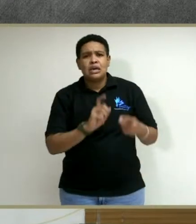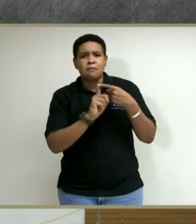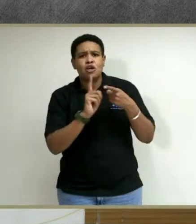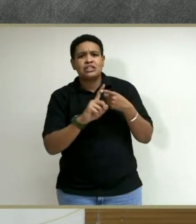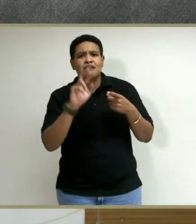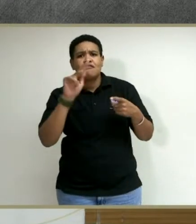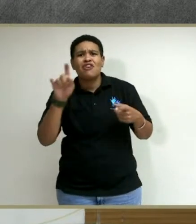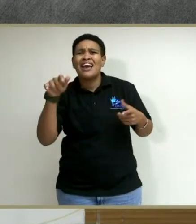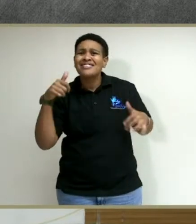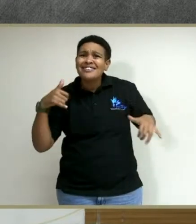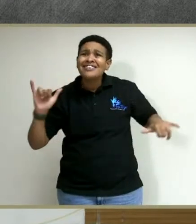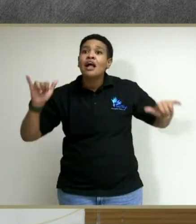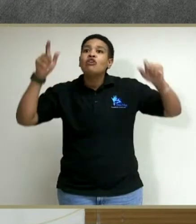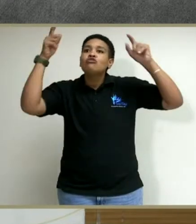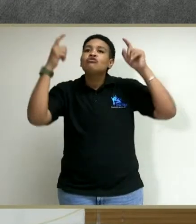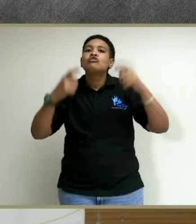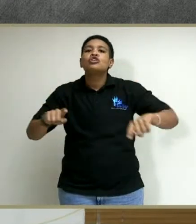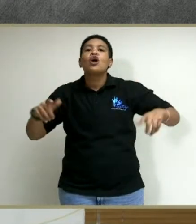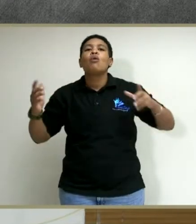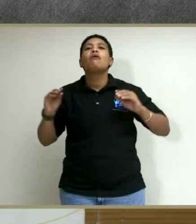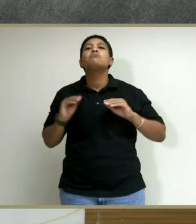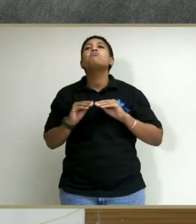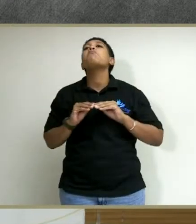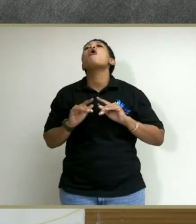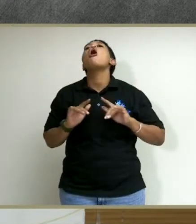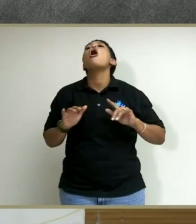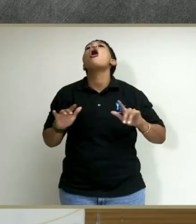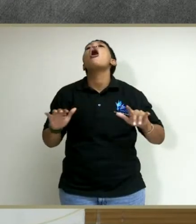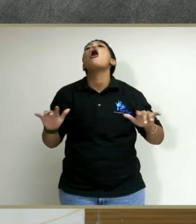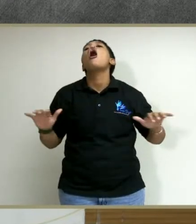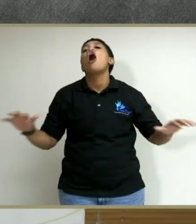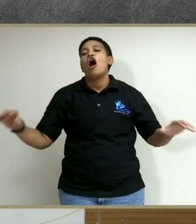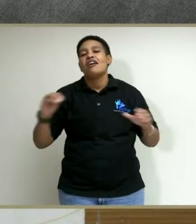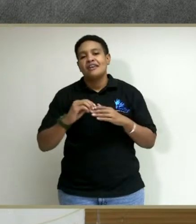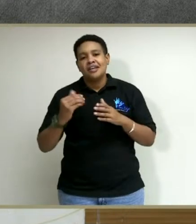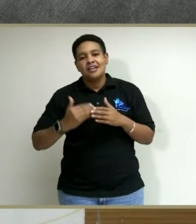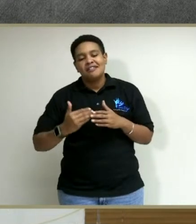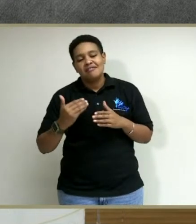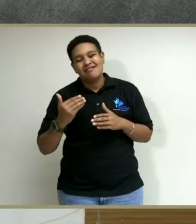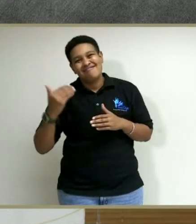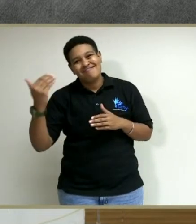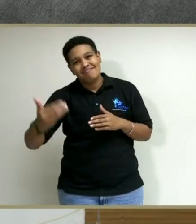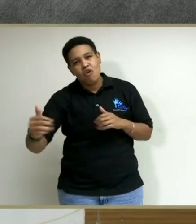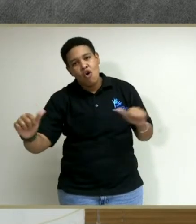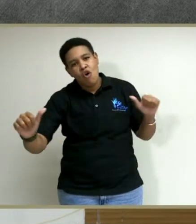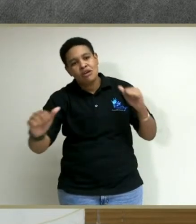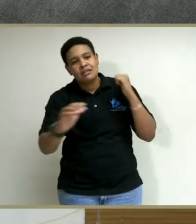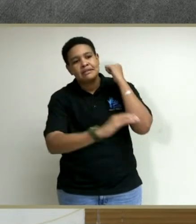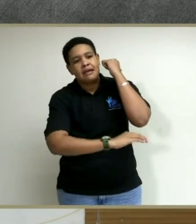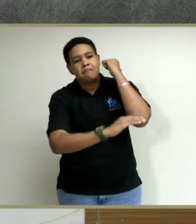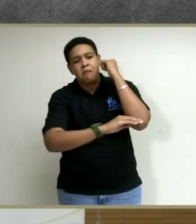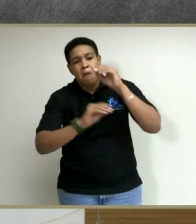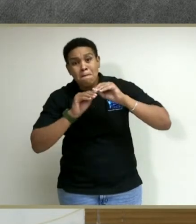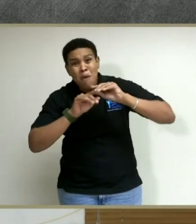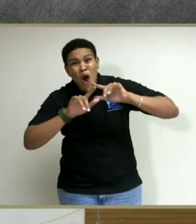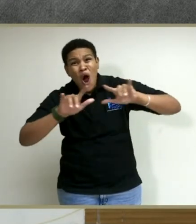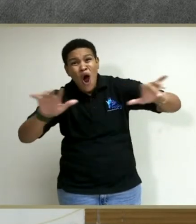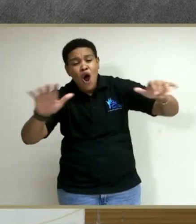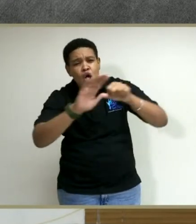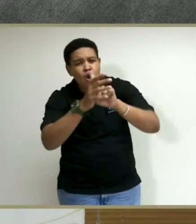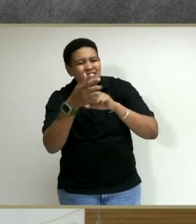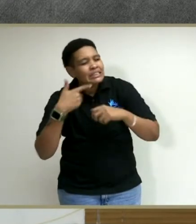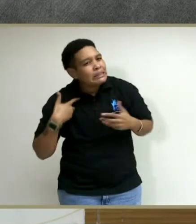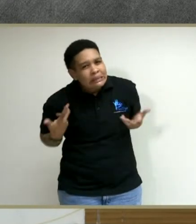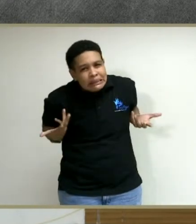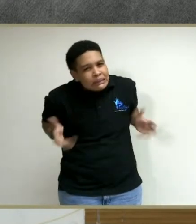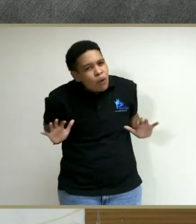that still resulted in quite a large peak in the following August, September. So we don't want to be